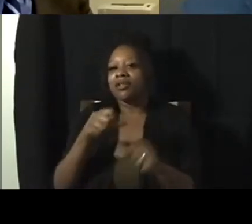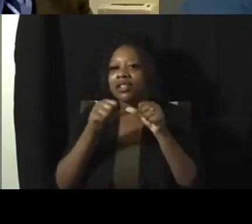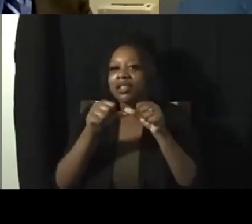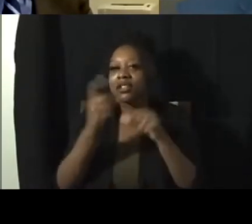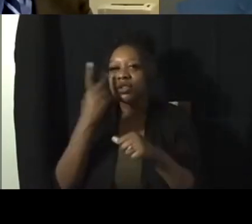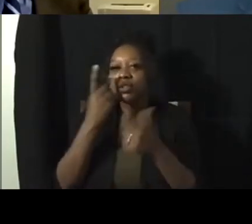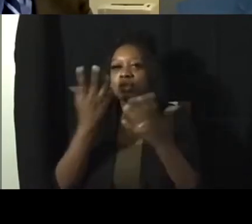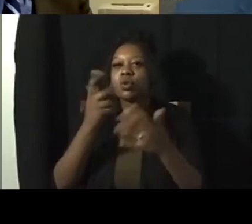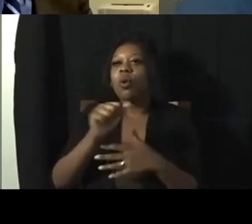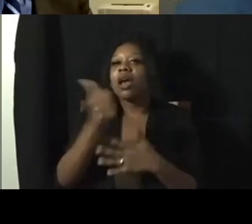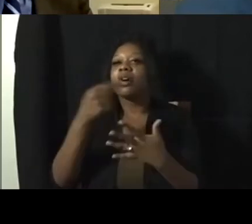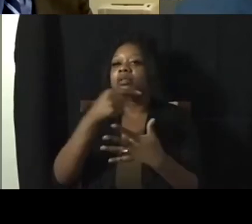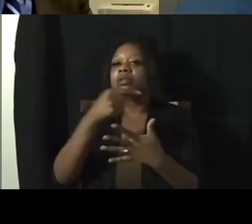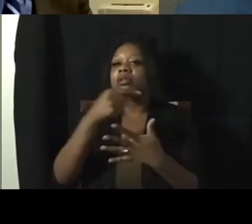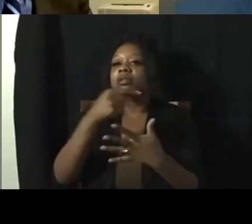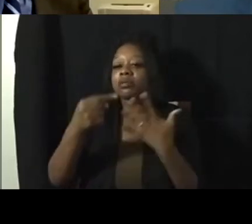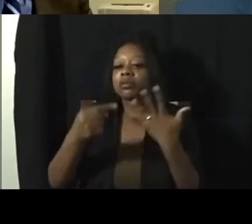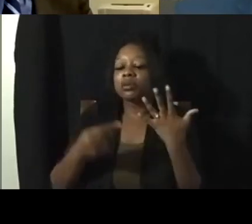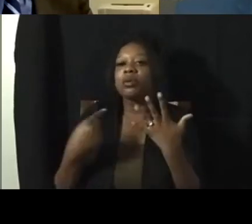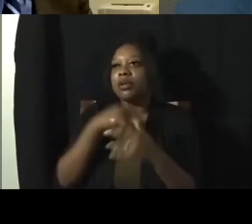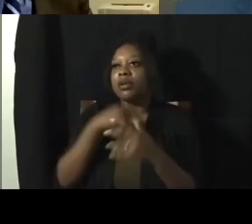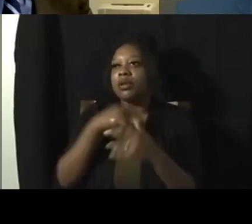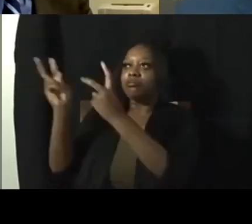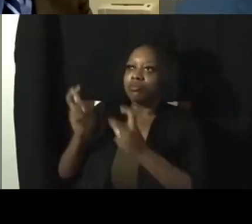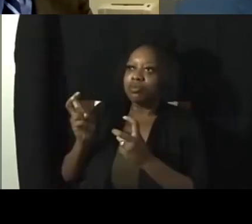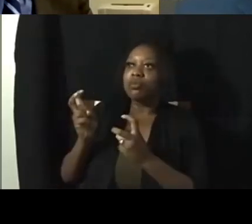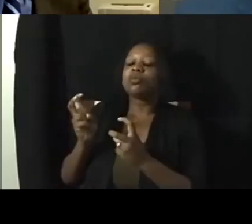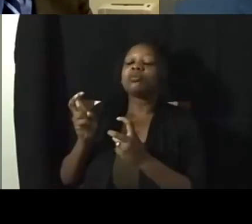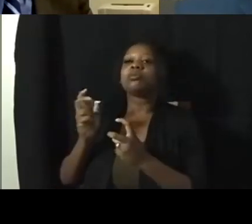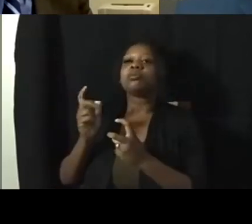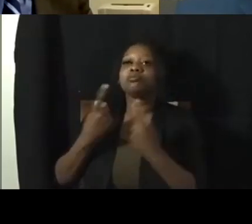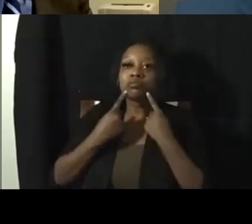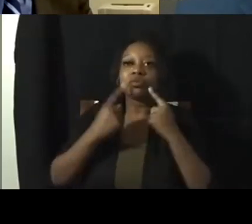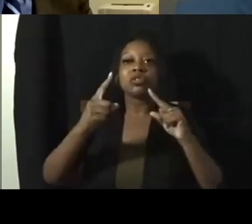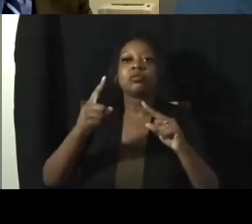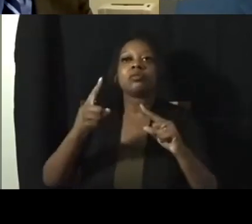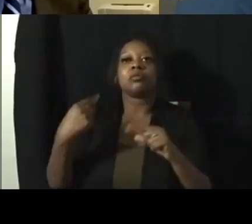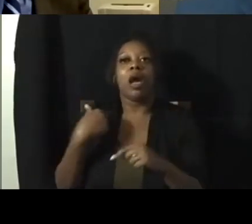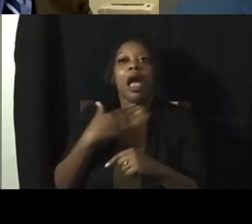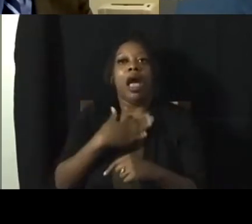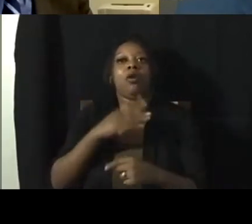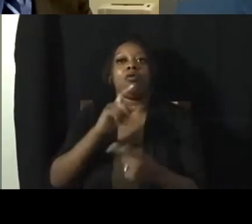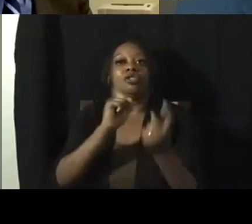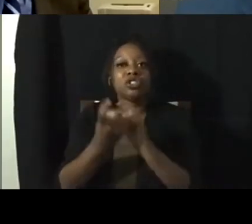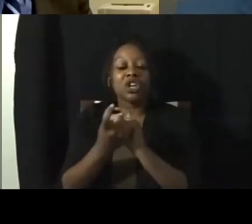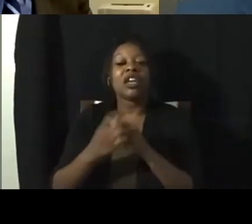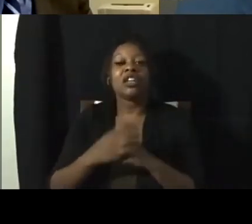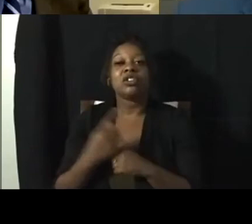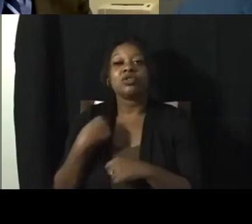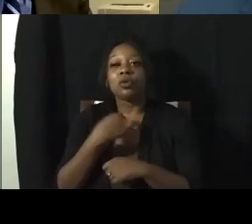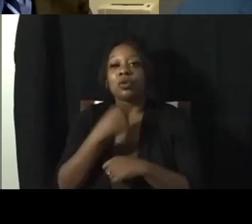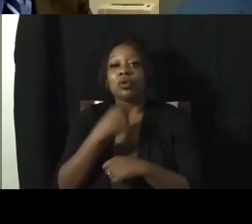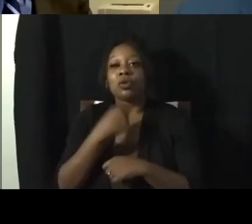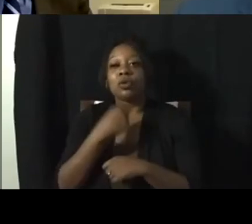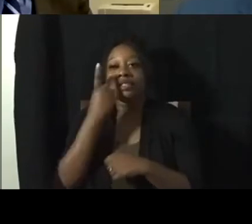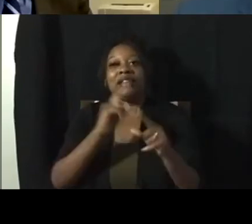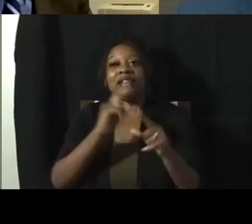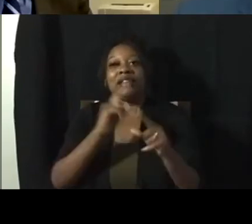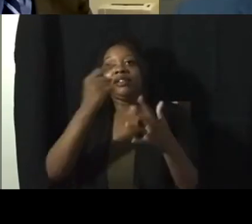drive those changes as we go forward. I think as we look at some of the metrics around the gaps that